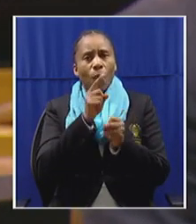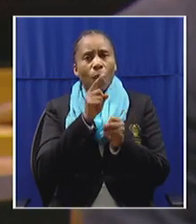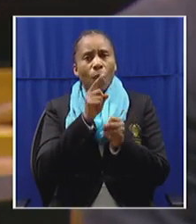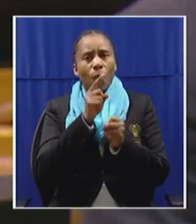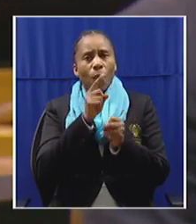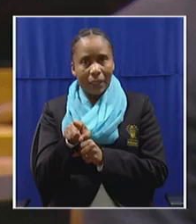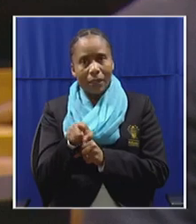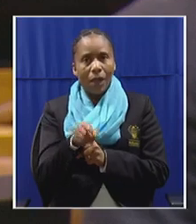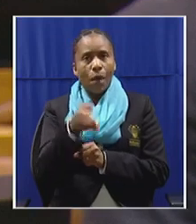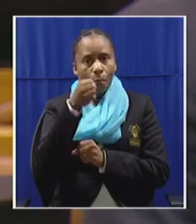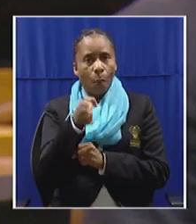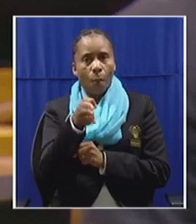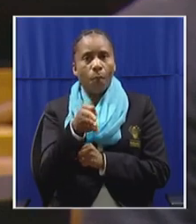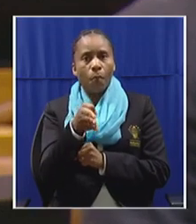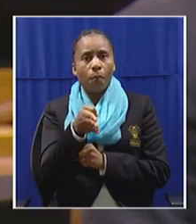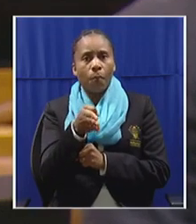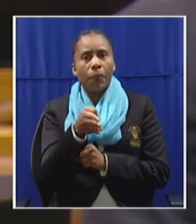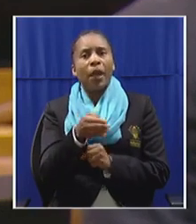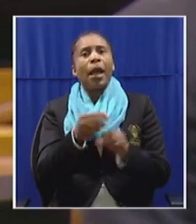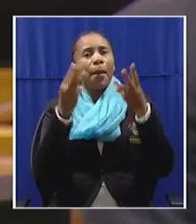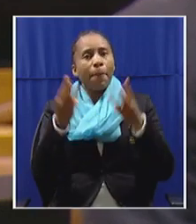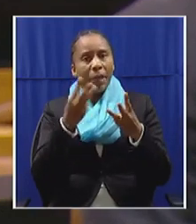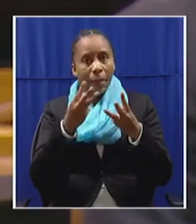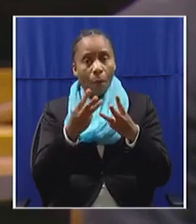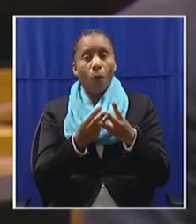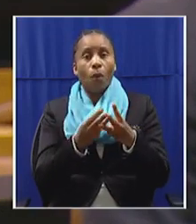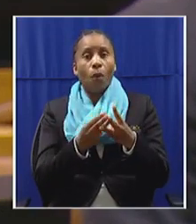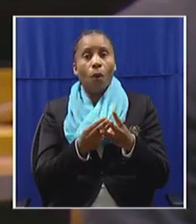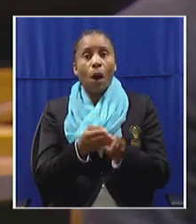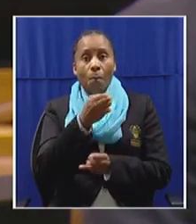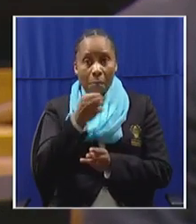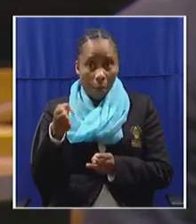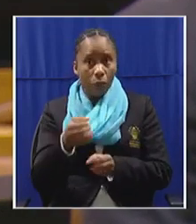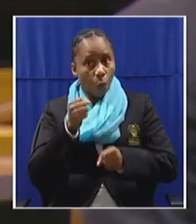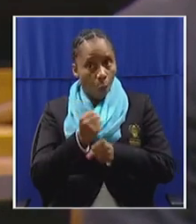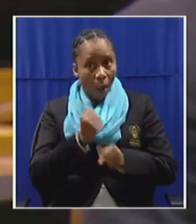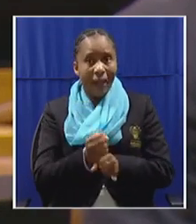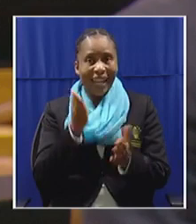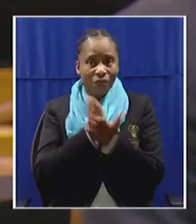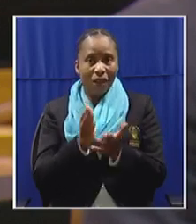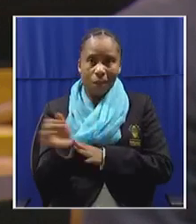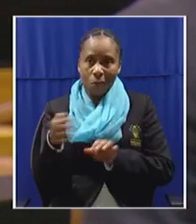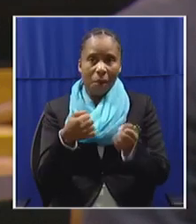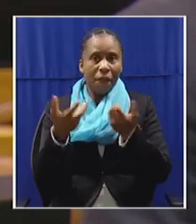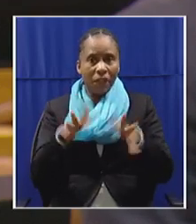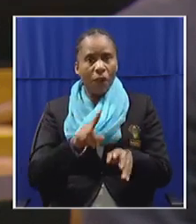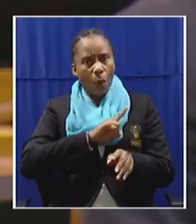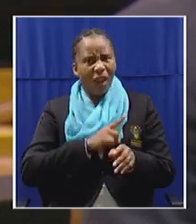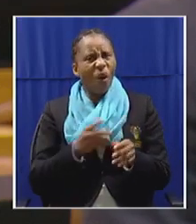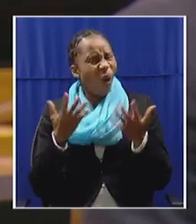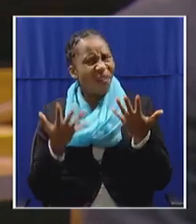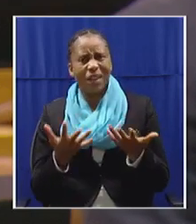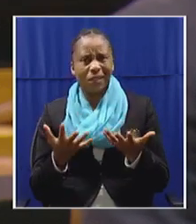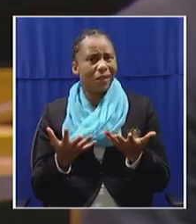present, alive, and that people who are fit for purpose are actually employed in municipalities? Because obviously we are tripping